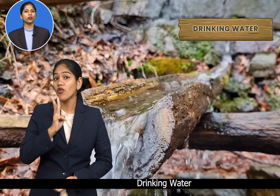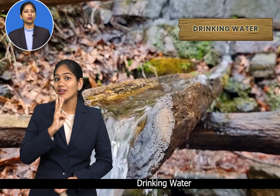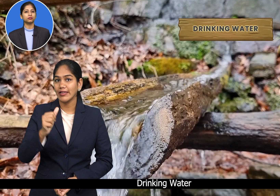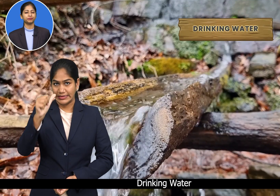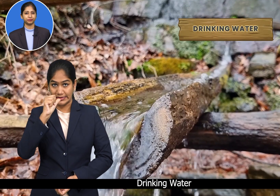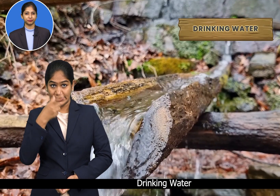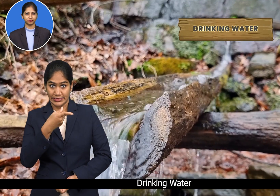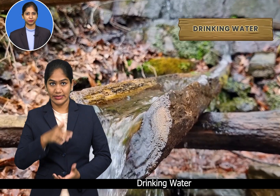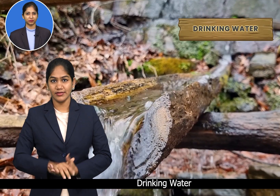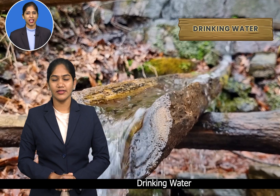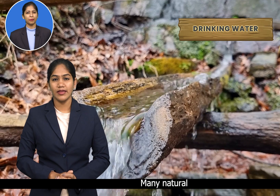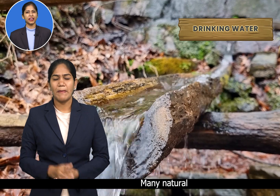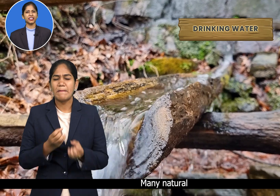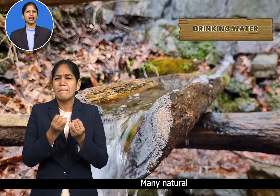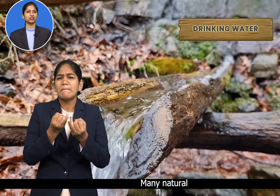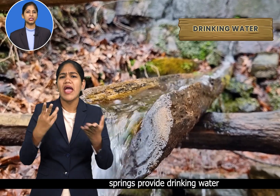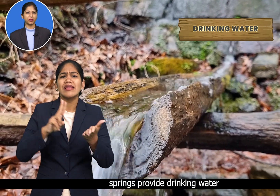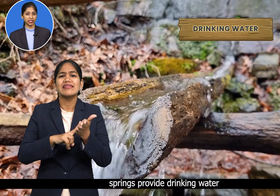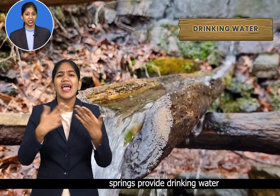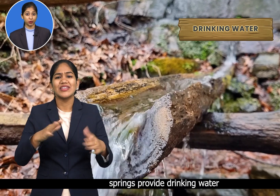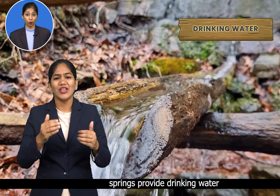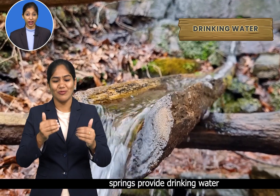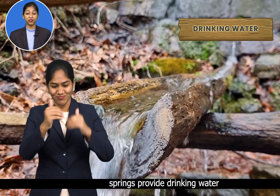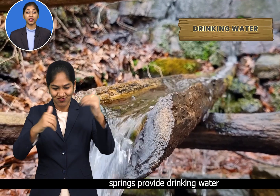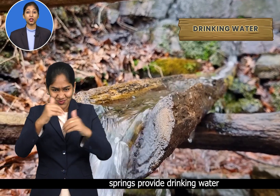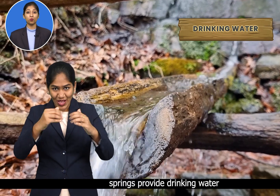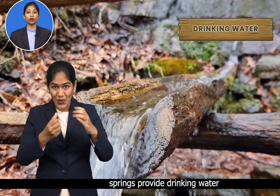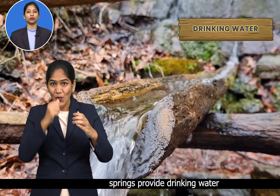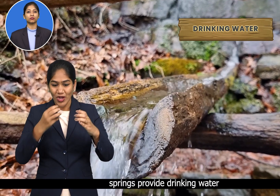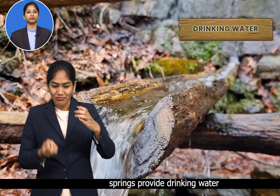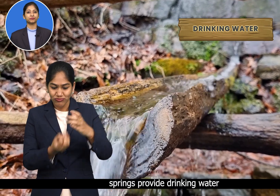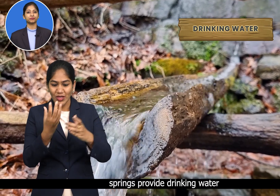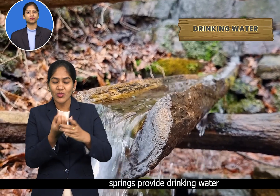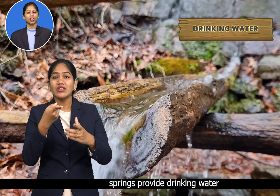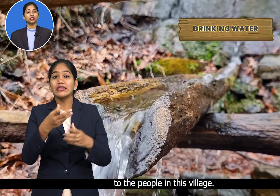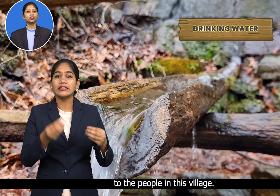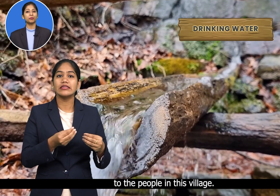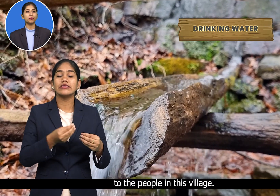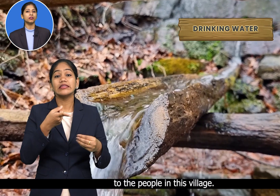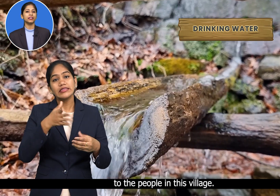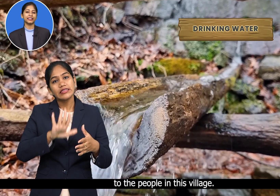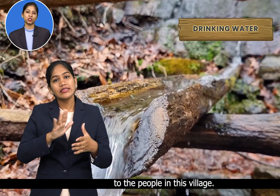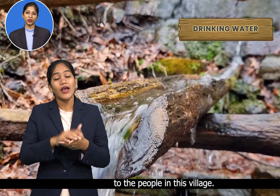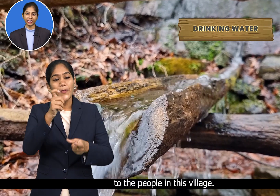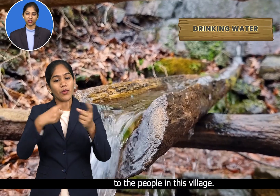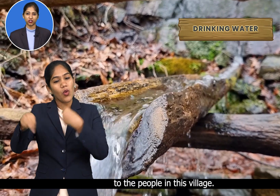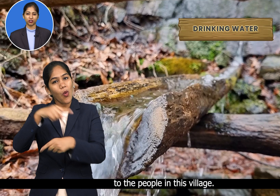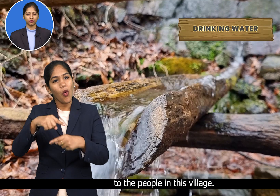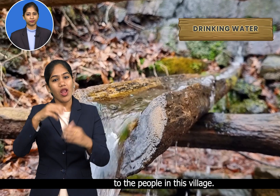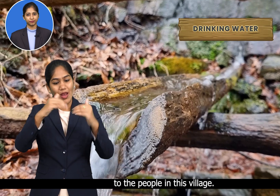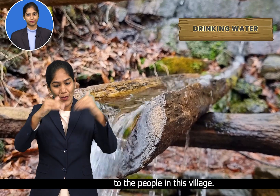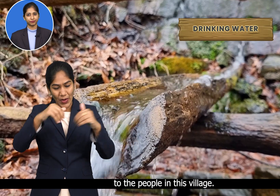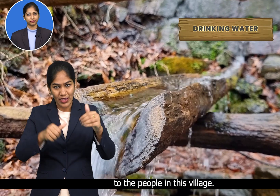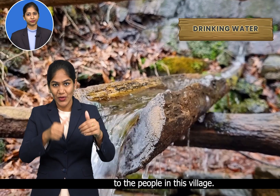Drinking water. Many natural springs provide drinking water to the people in this village.